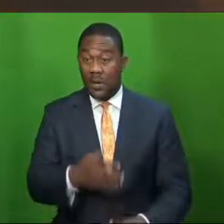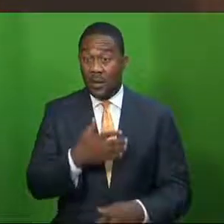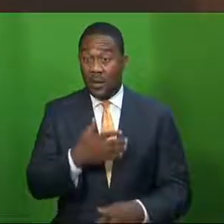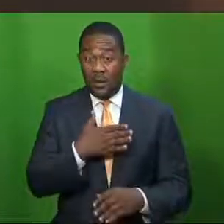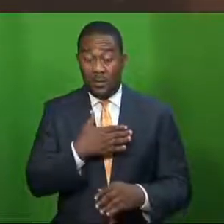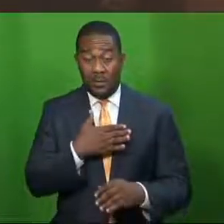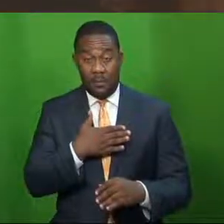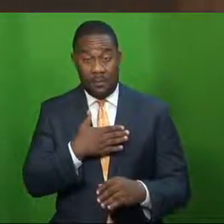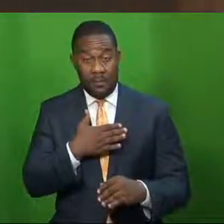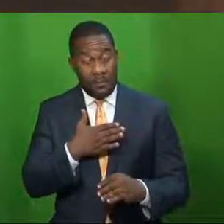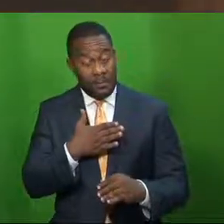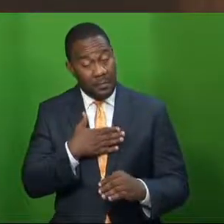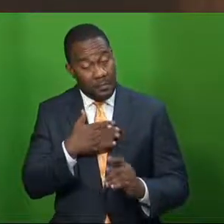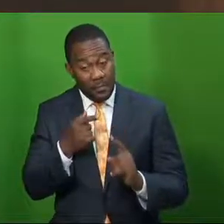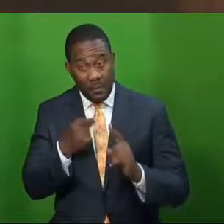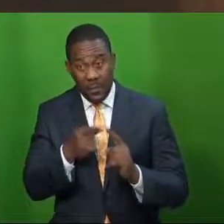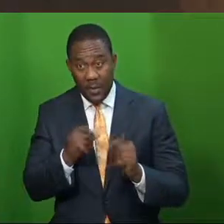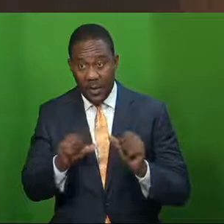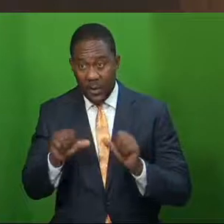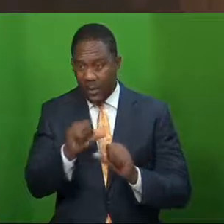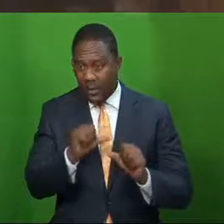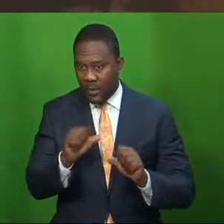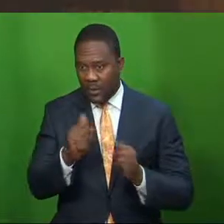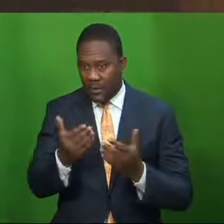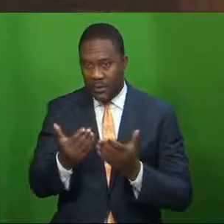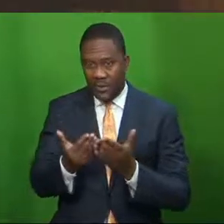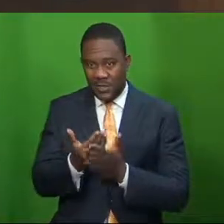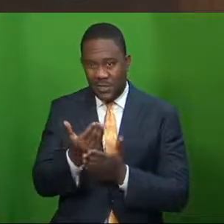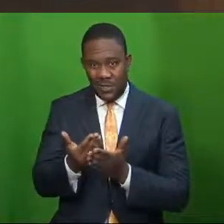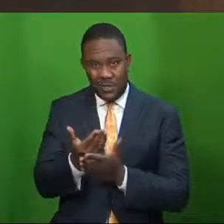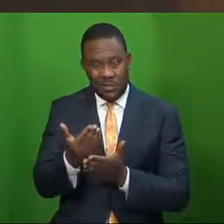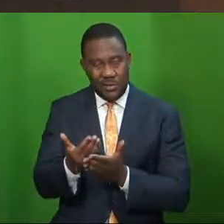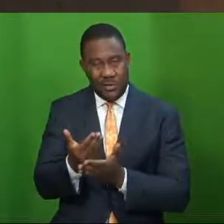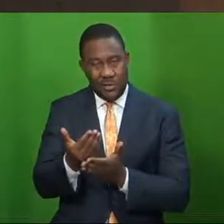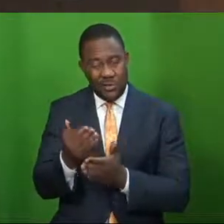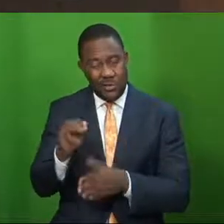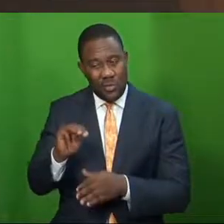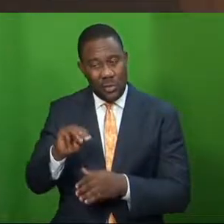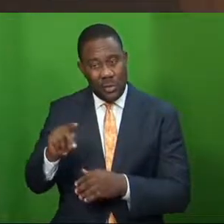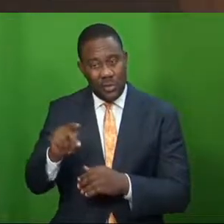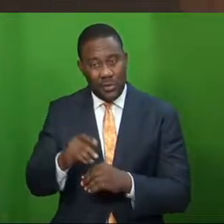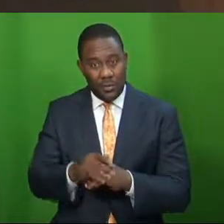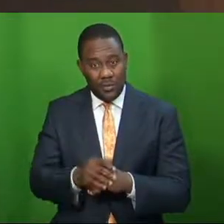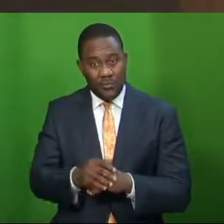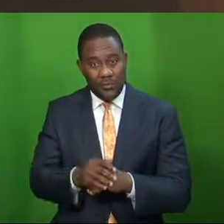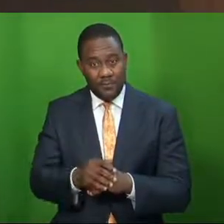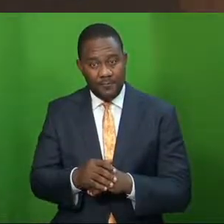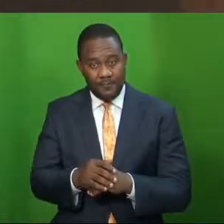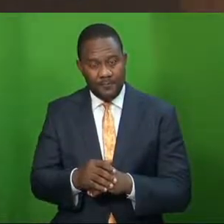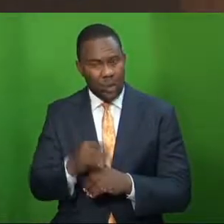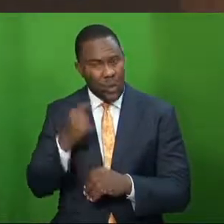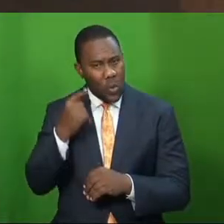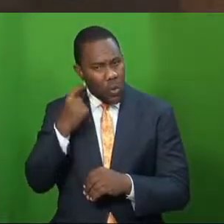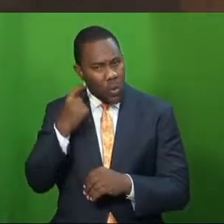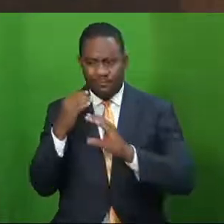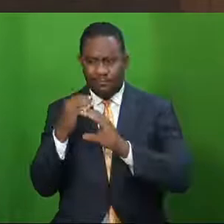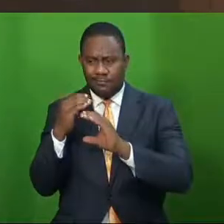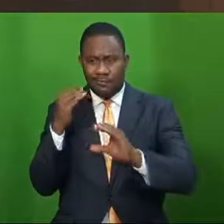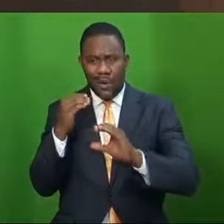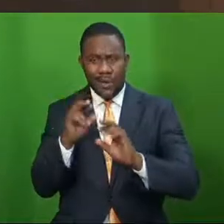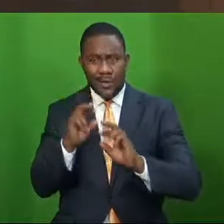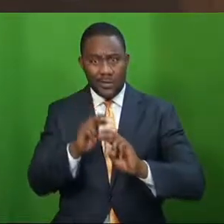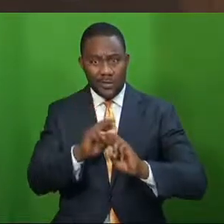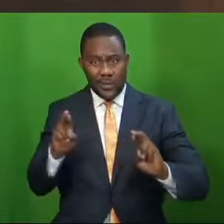entrants. And then based on the information available for us, there is arrangement for a bus to